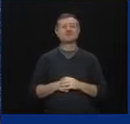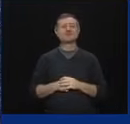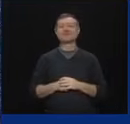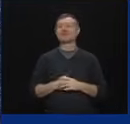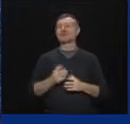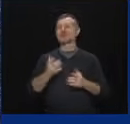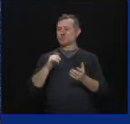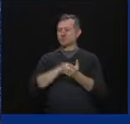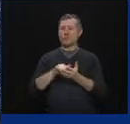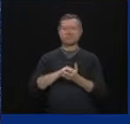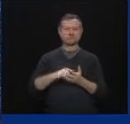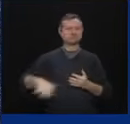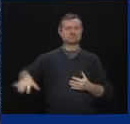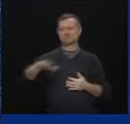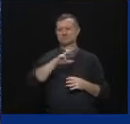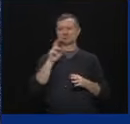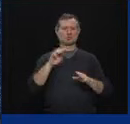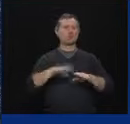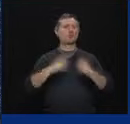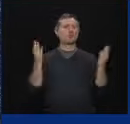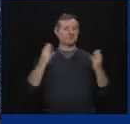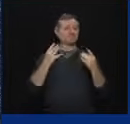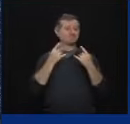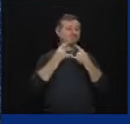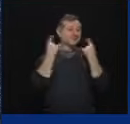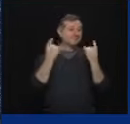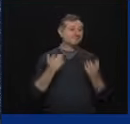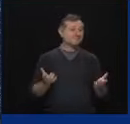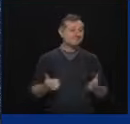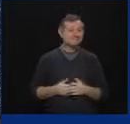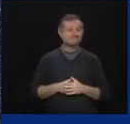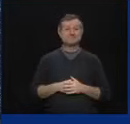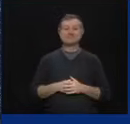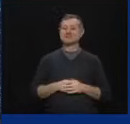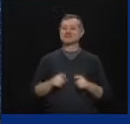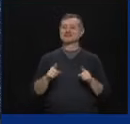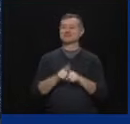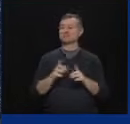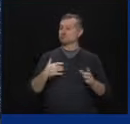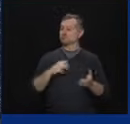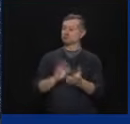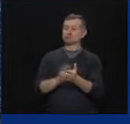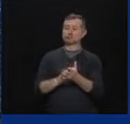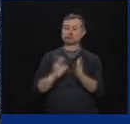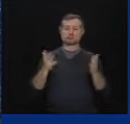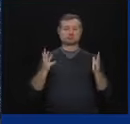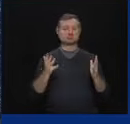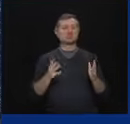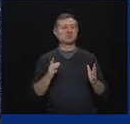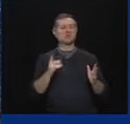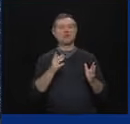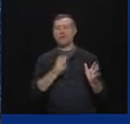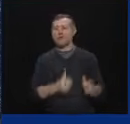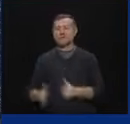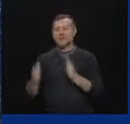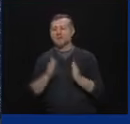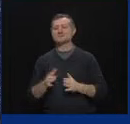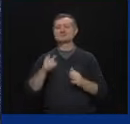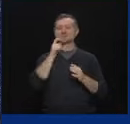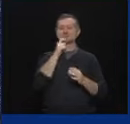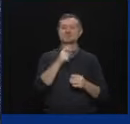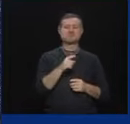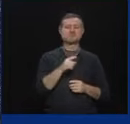people continue wearing masks. And also I want to commend the organizations and County Executive Mark Poloncar, as we tweeted him this